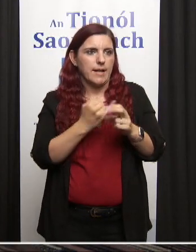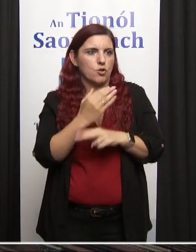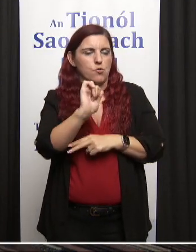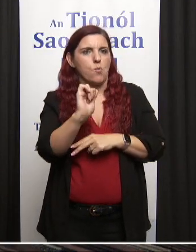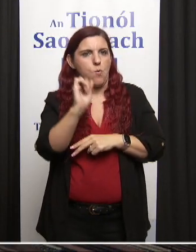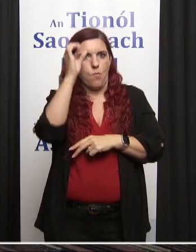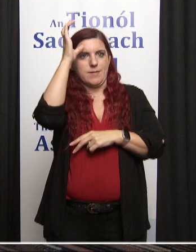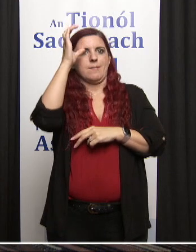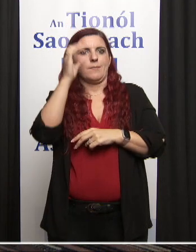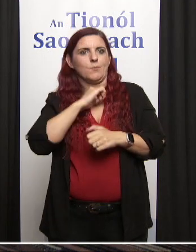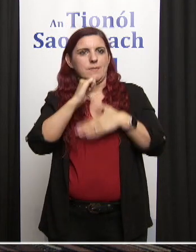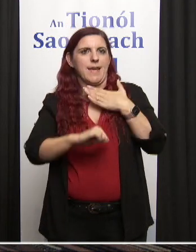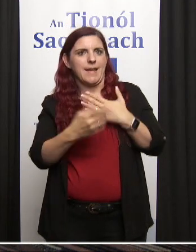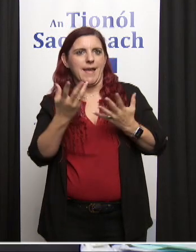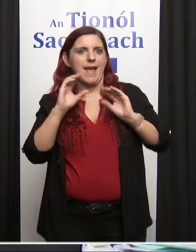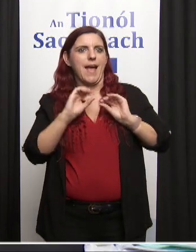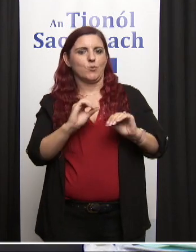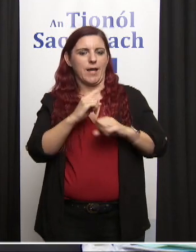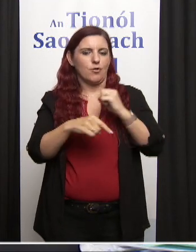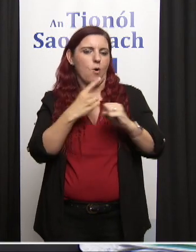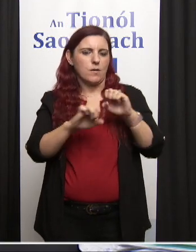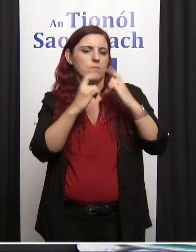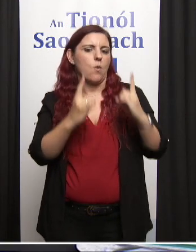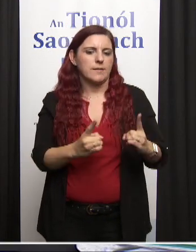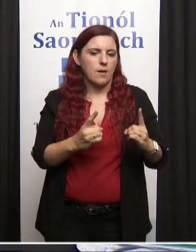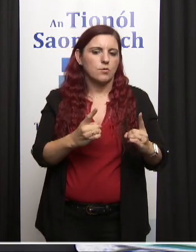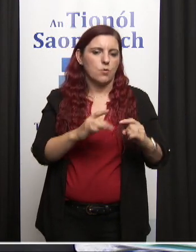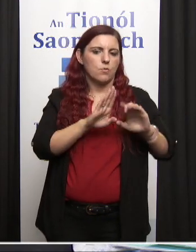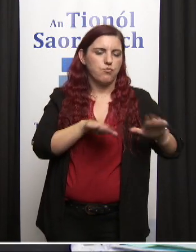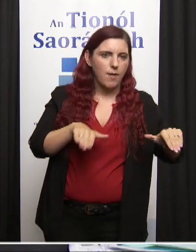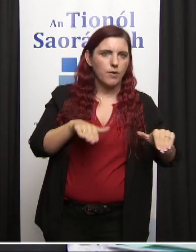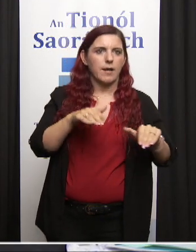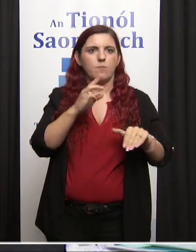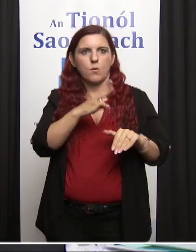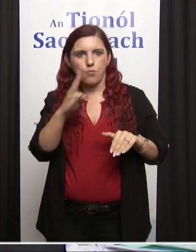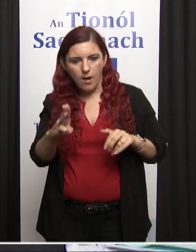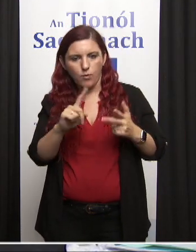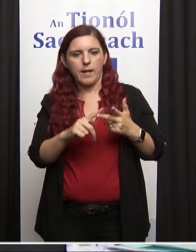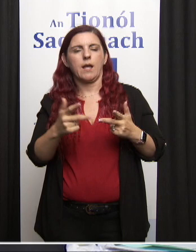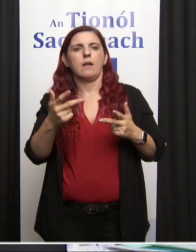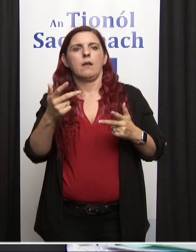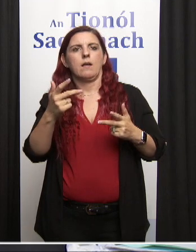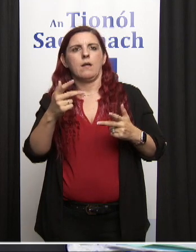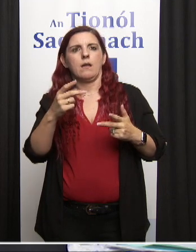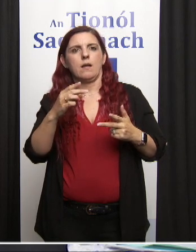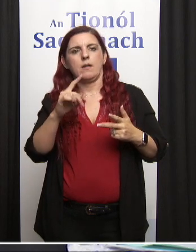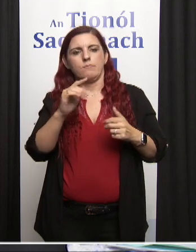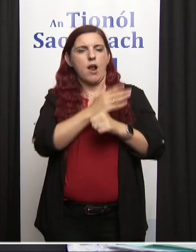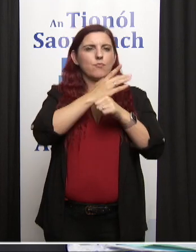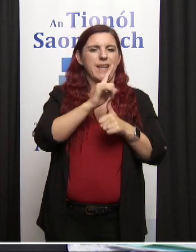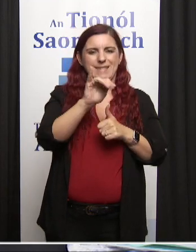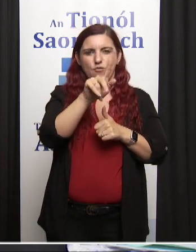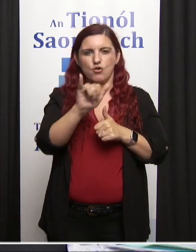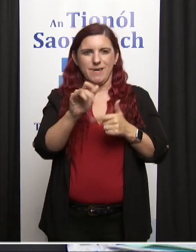this afternoon, education has already been broken down into primary and tertiary education, and 2